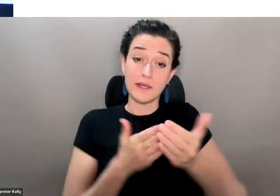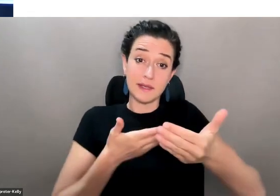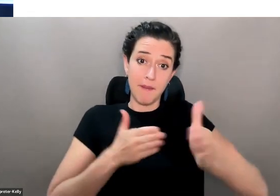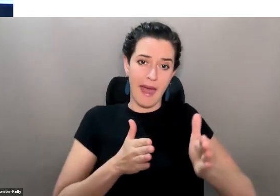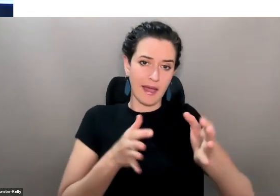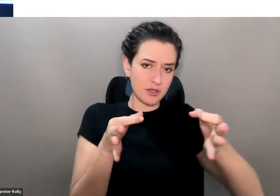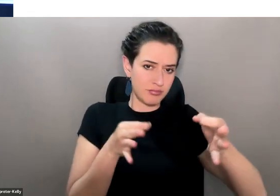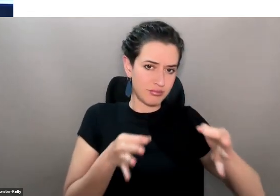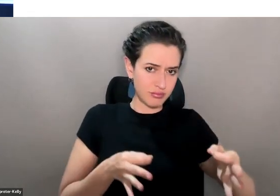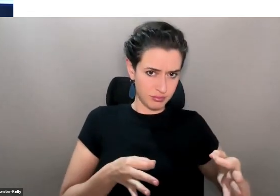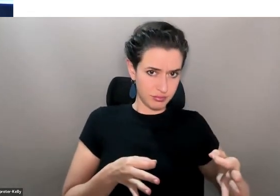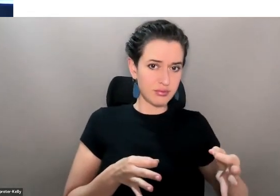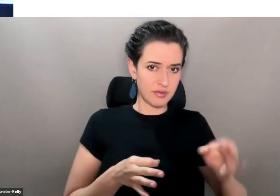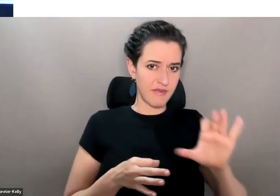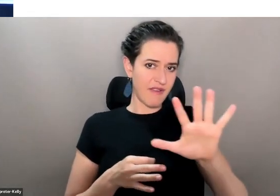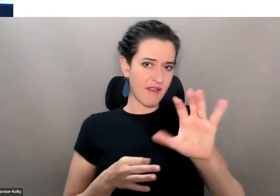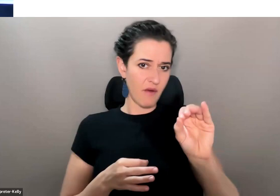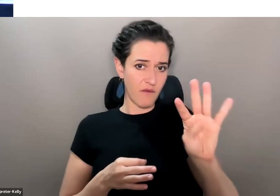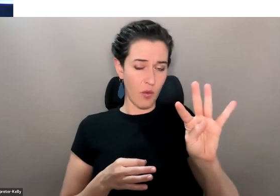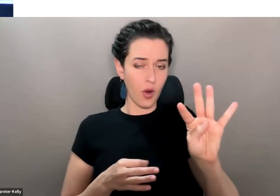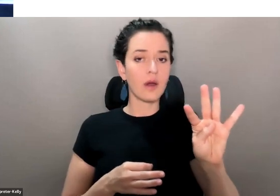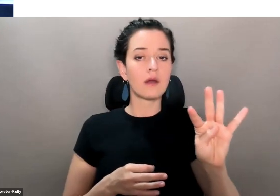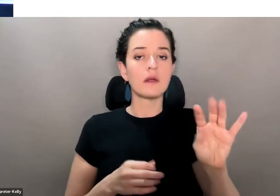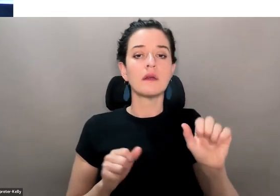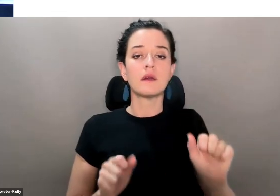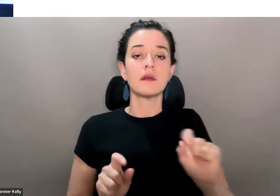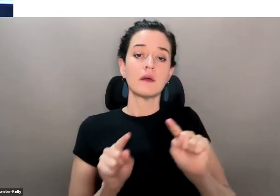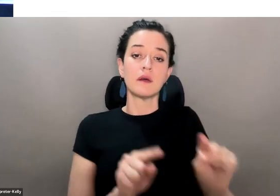Section 504, you can visit